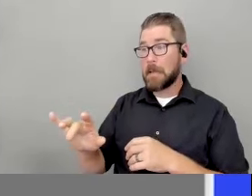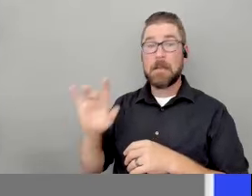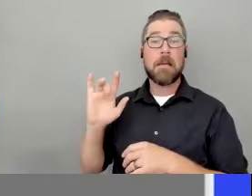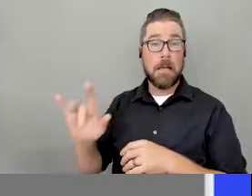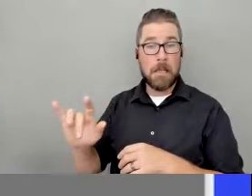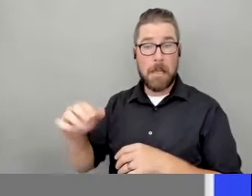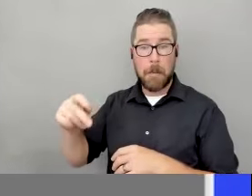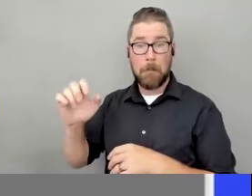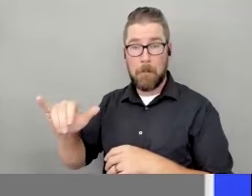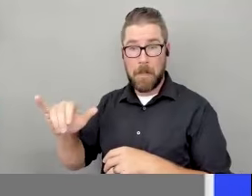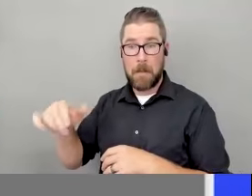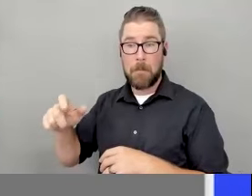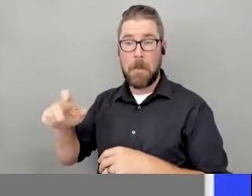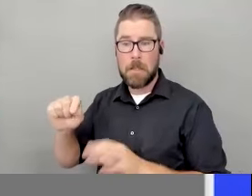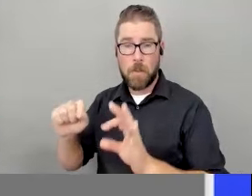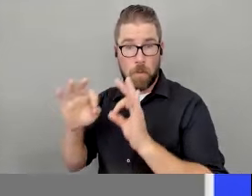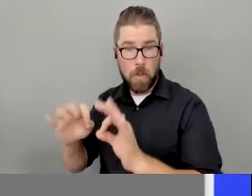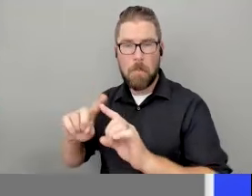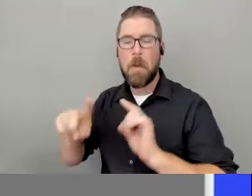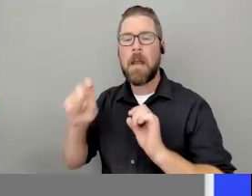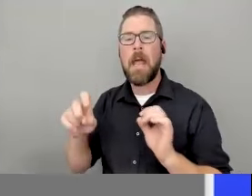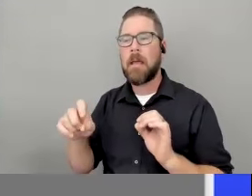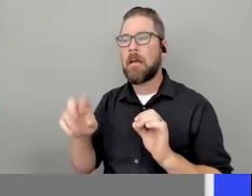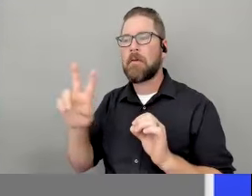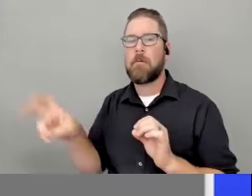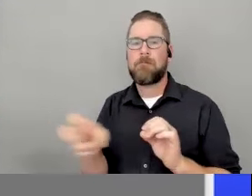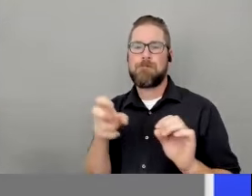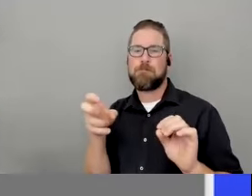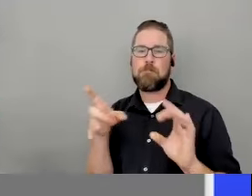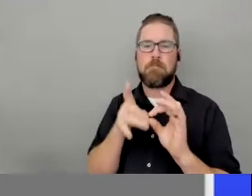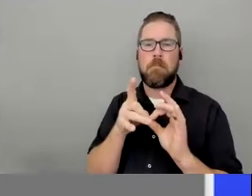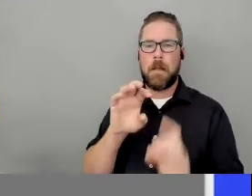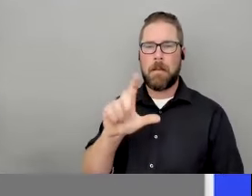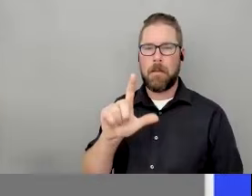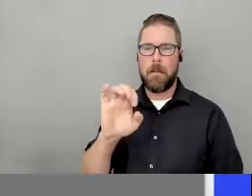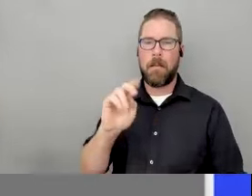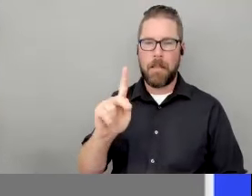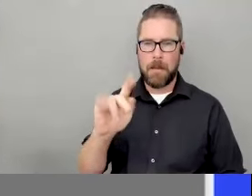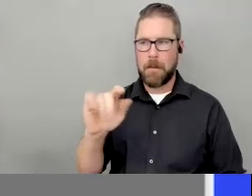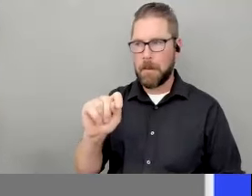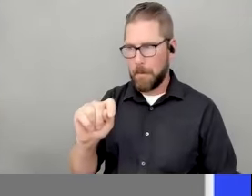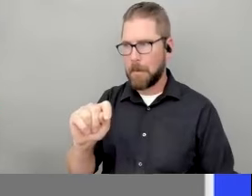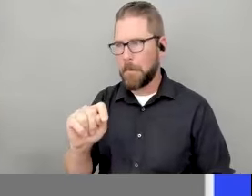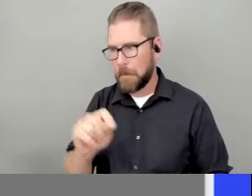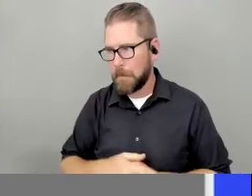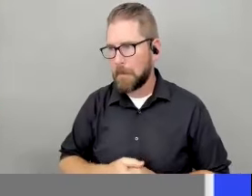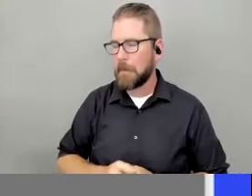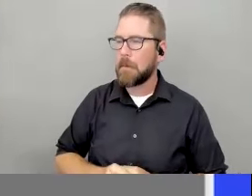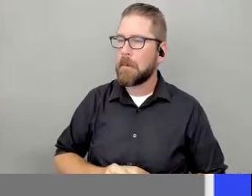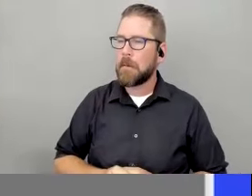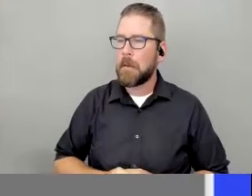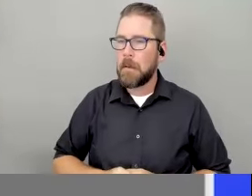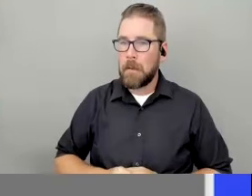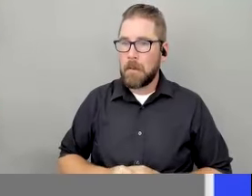button. Now we're going to set the link. So this is the next box. So the link resource from the external tool. This is still connecting Play Pause